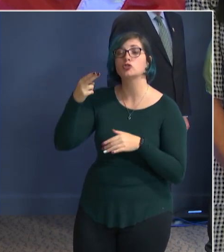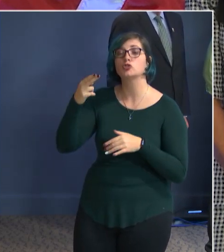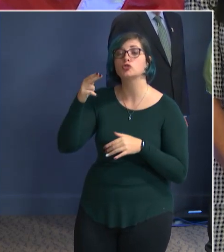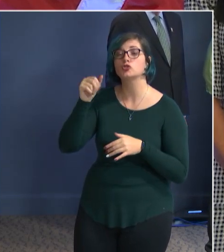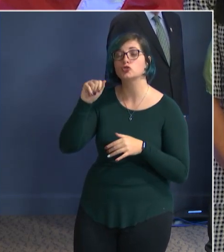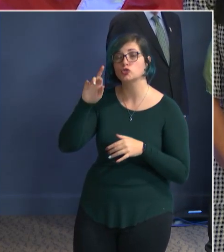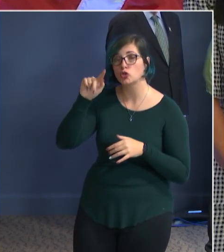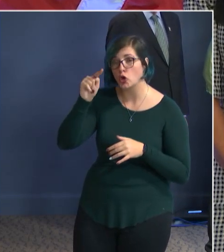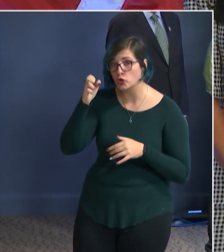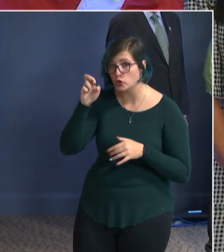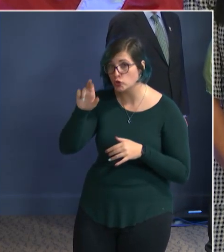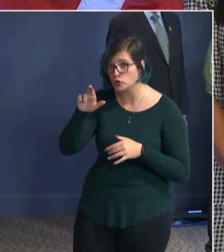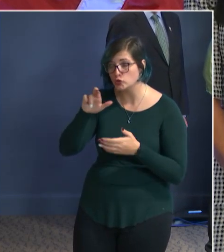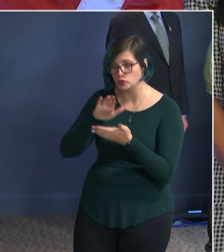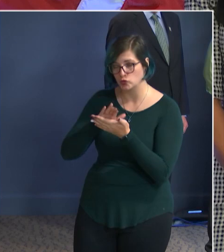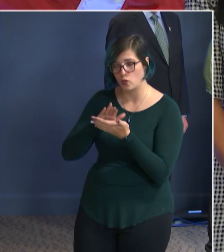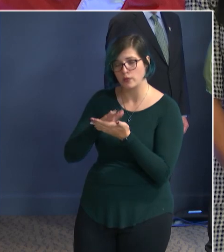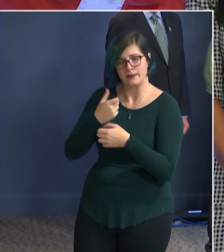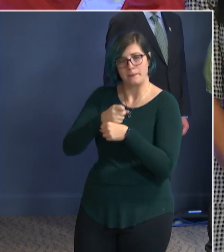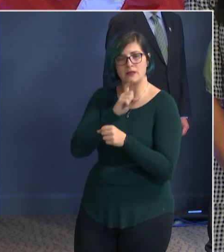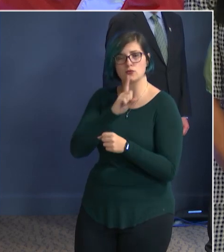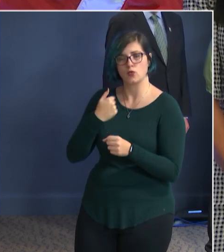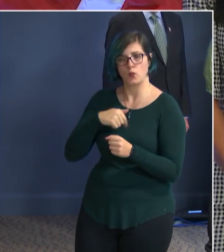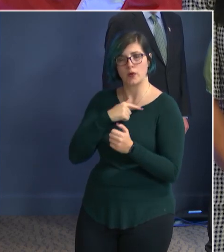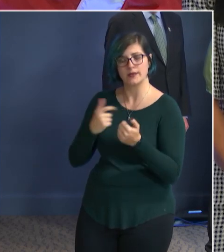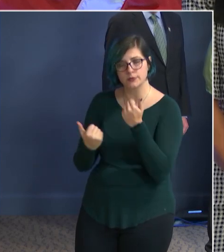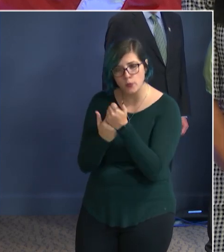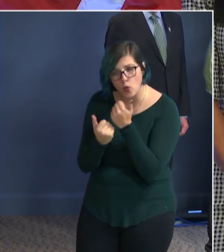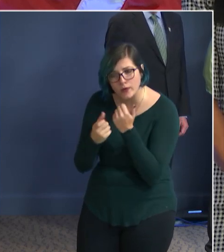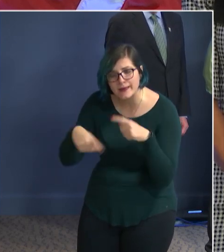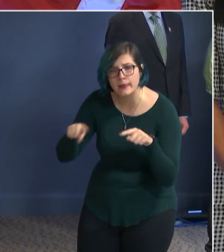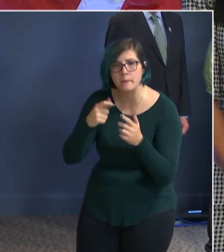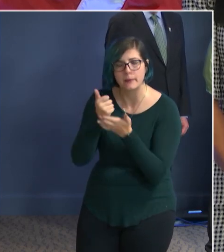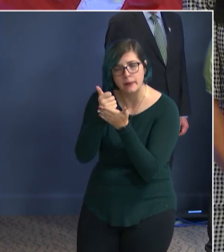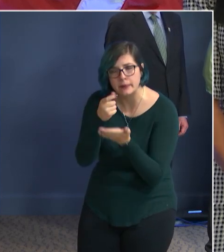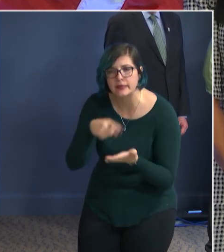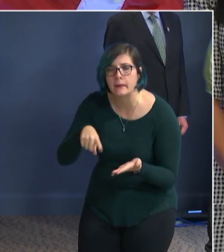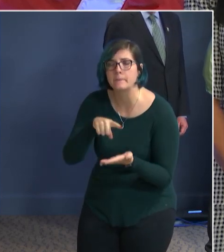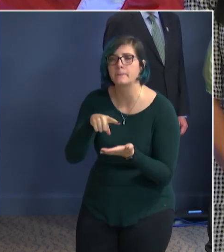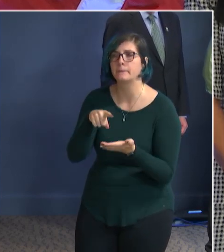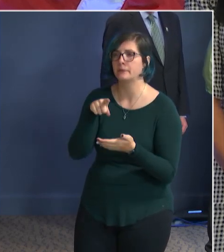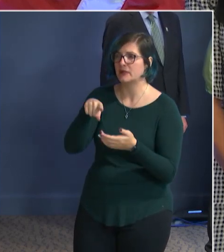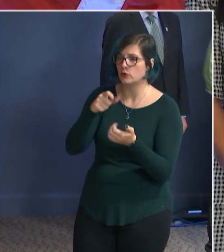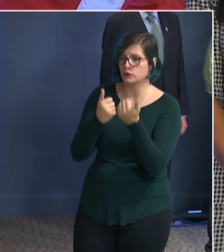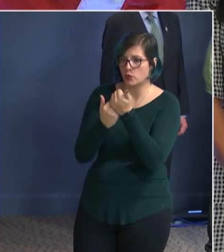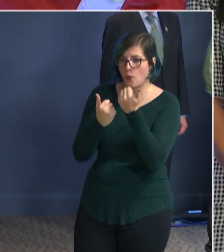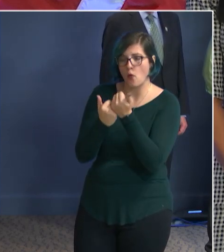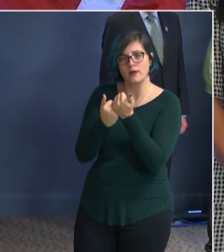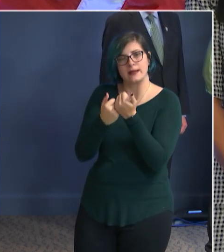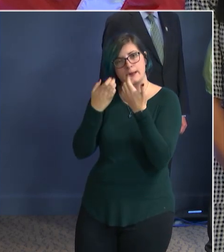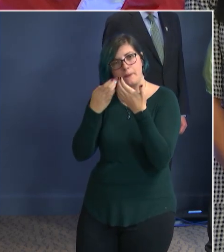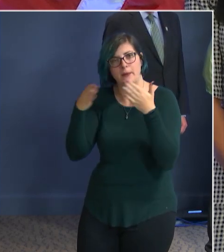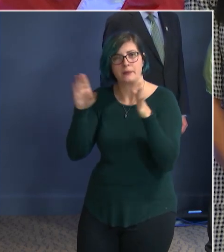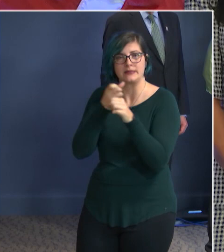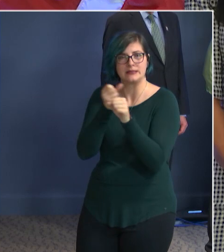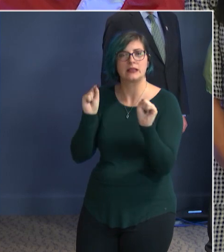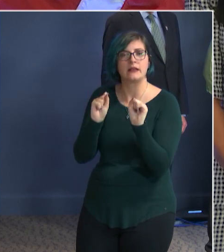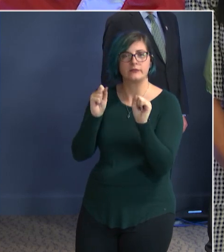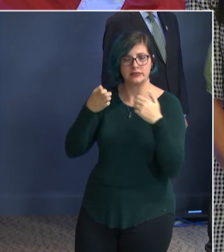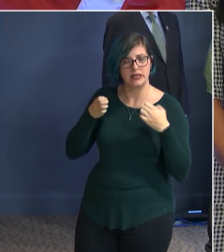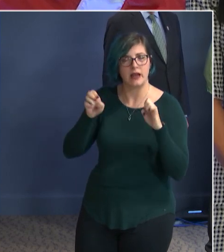we are supporting them, helping them. They're supporting the public safety efforts and identifying young